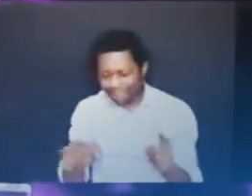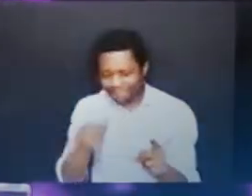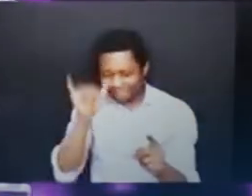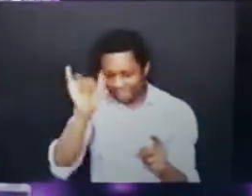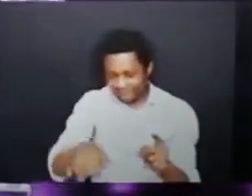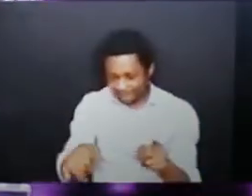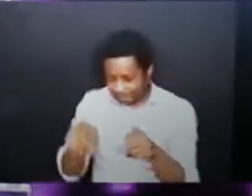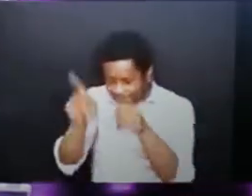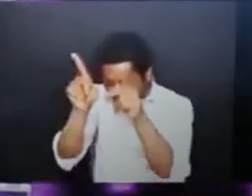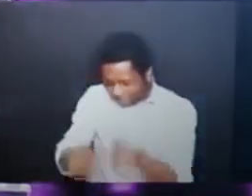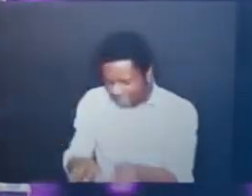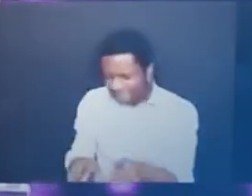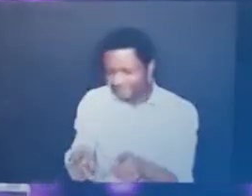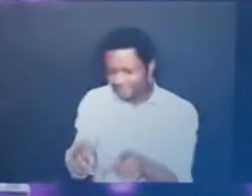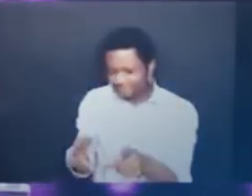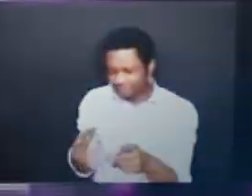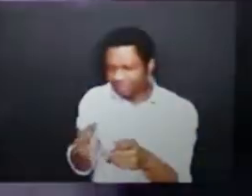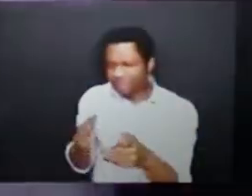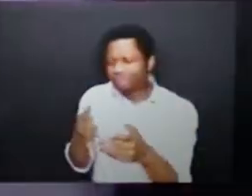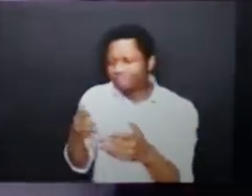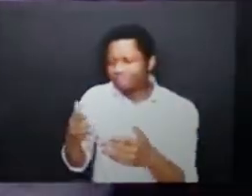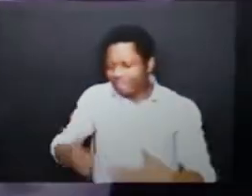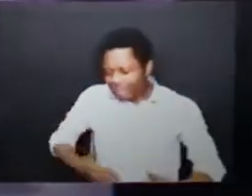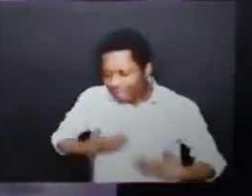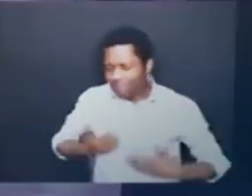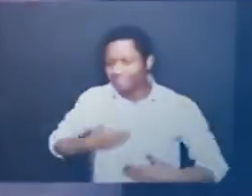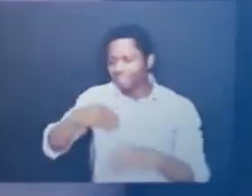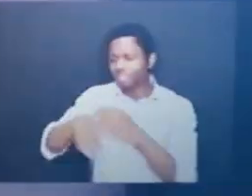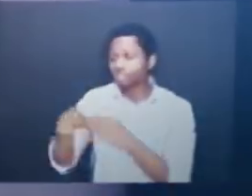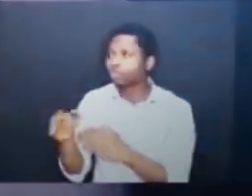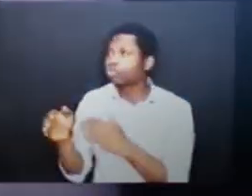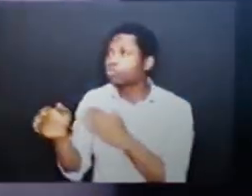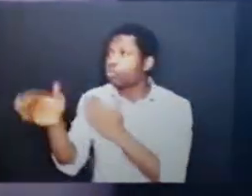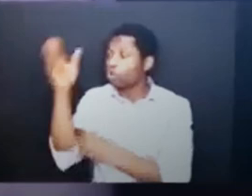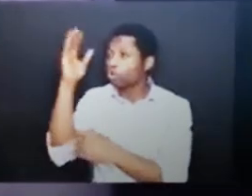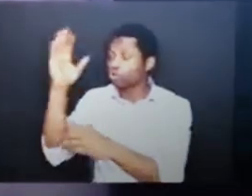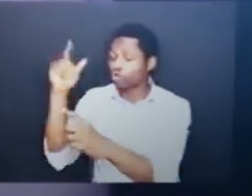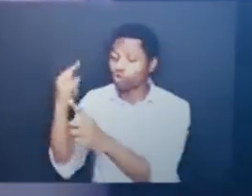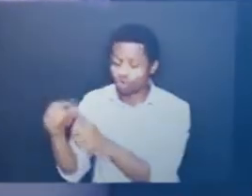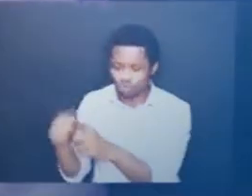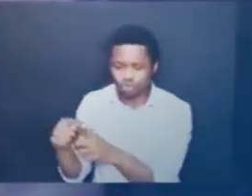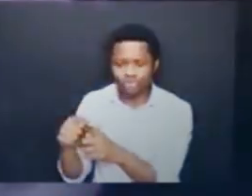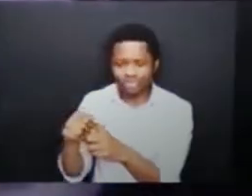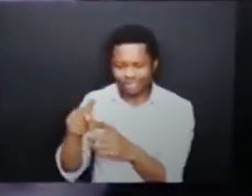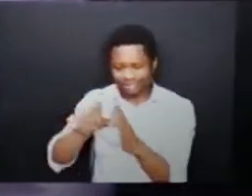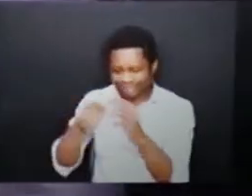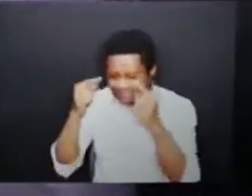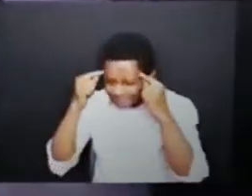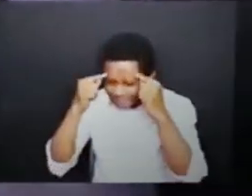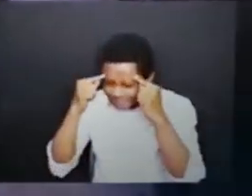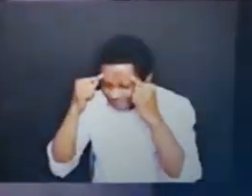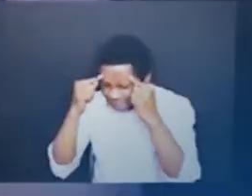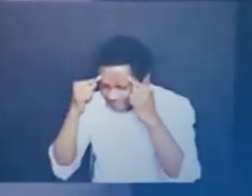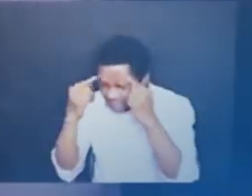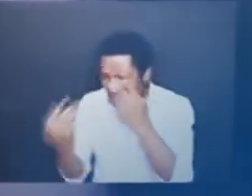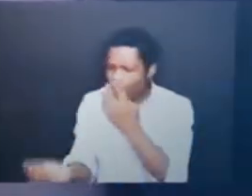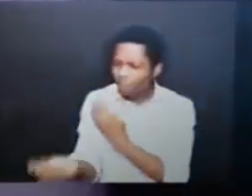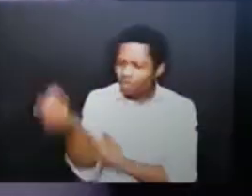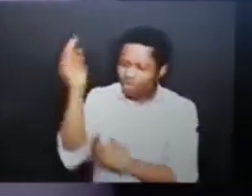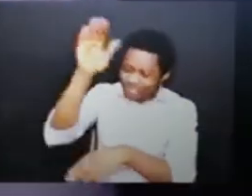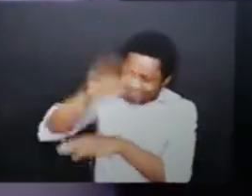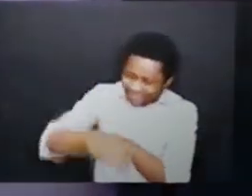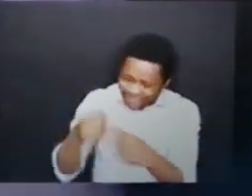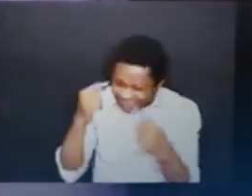meditates day and night. He says that that person is like a tree planted